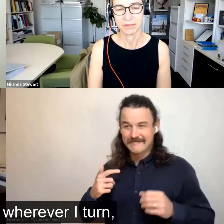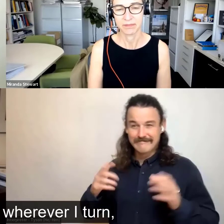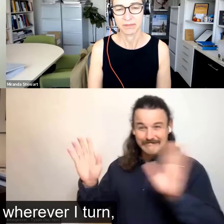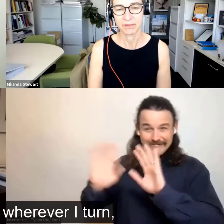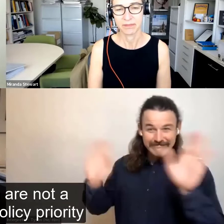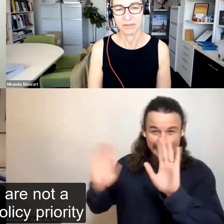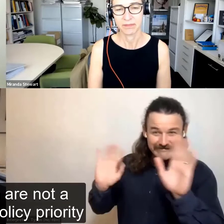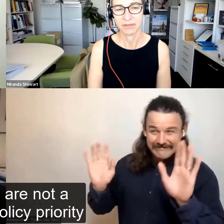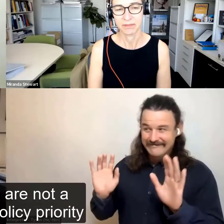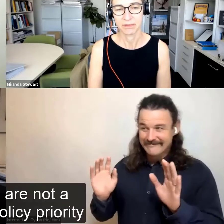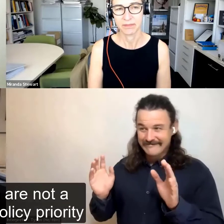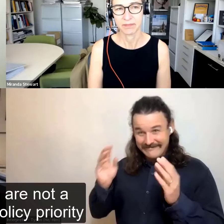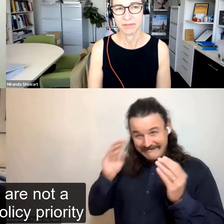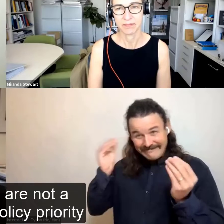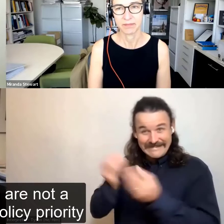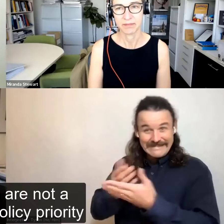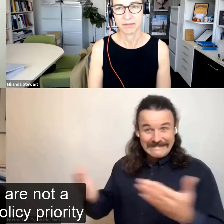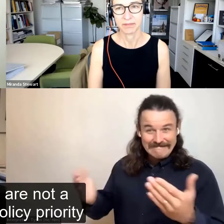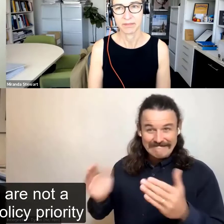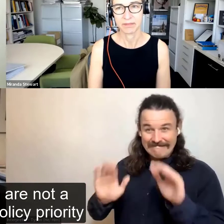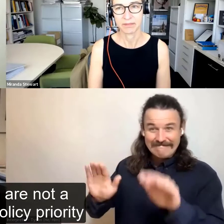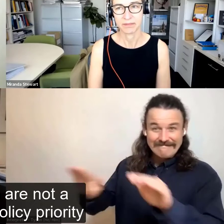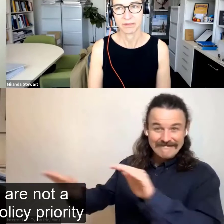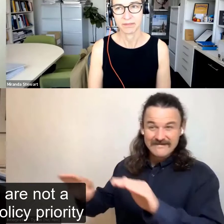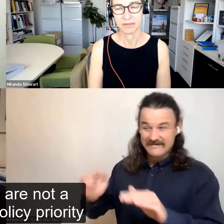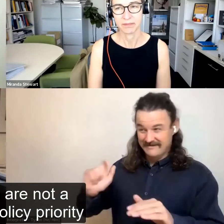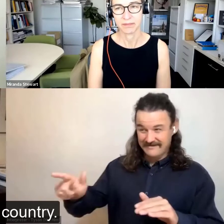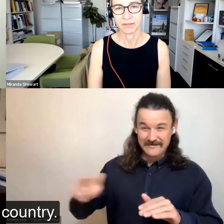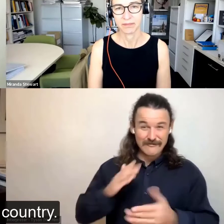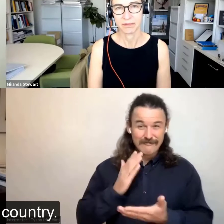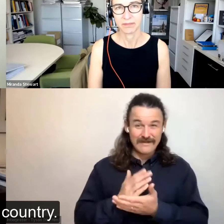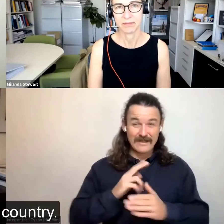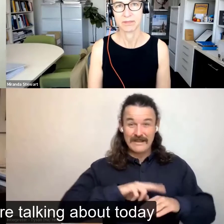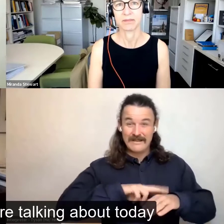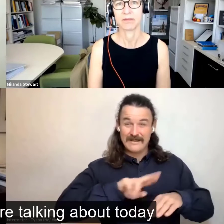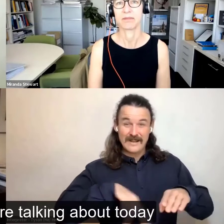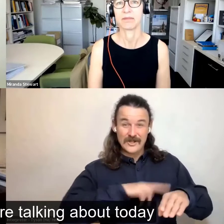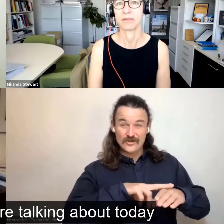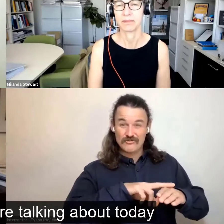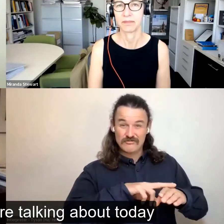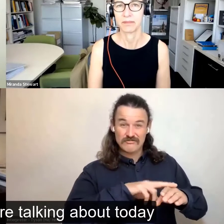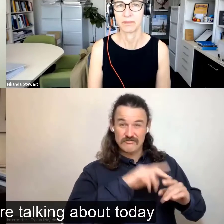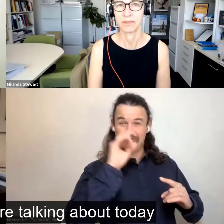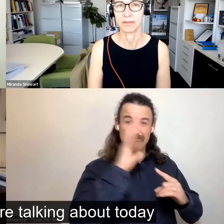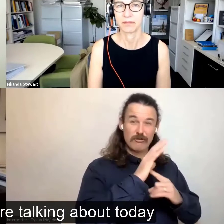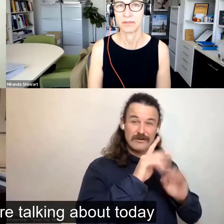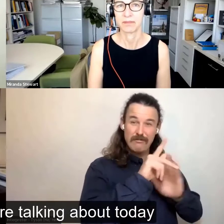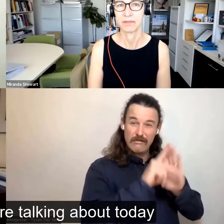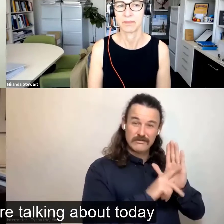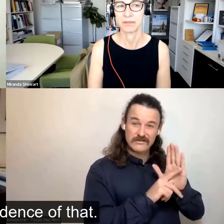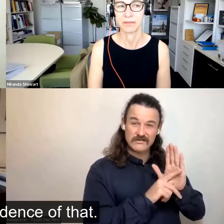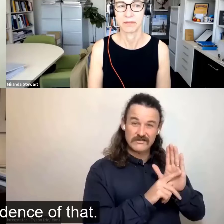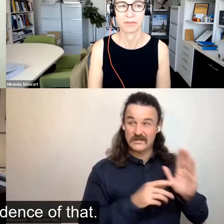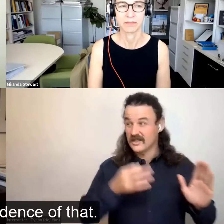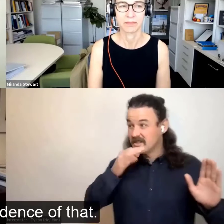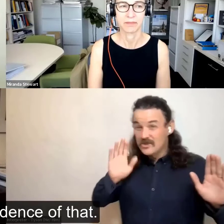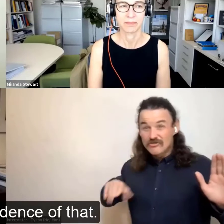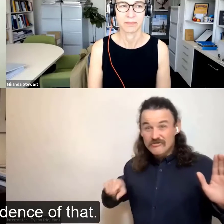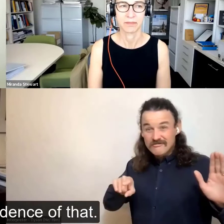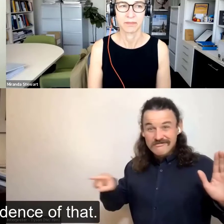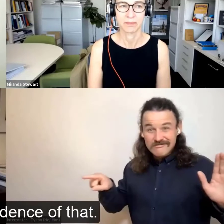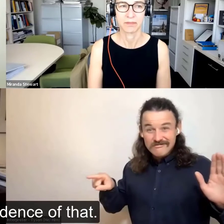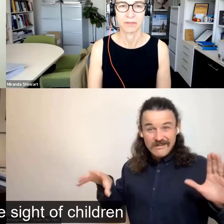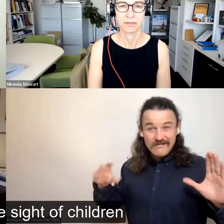I turn, children are not a national policy priority in this country. And this is what we're talking about today, is